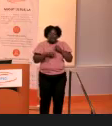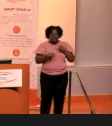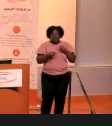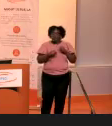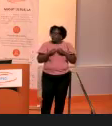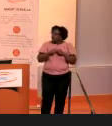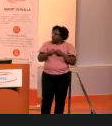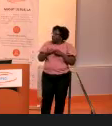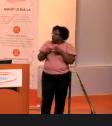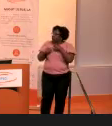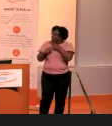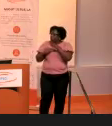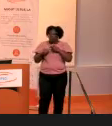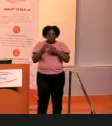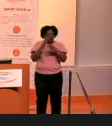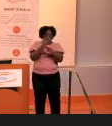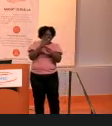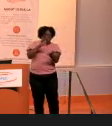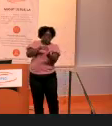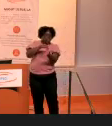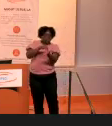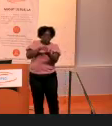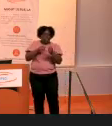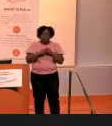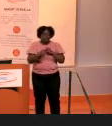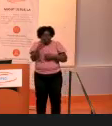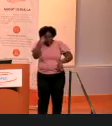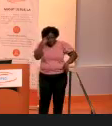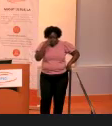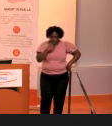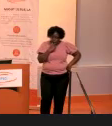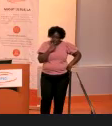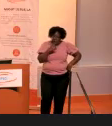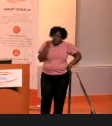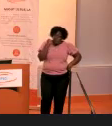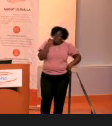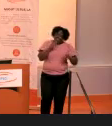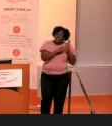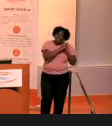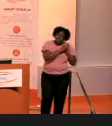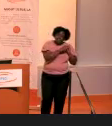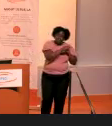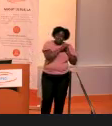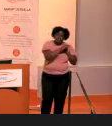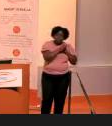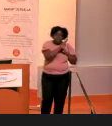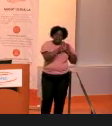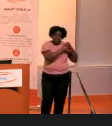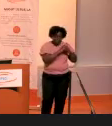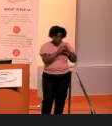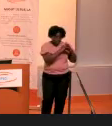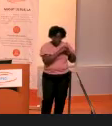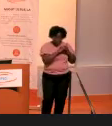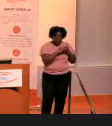Grossman. Dr. Georg Schett thought to himself, well, if cancers, especially B-cell driven